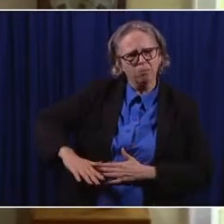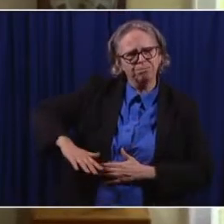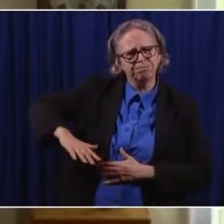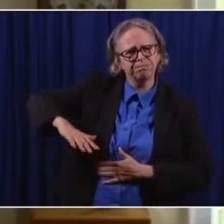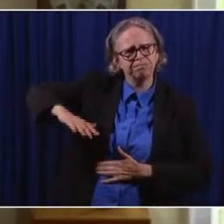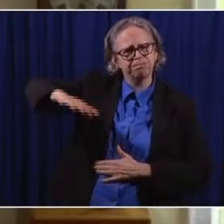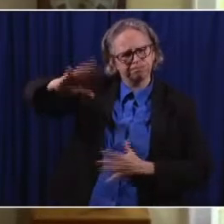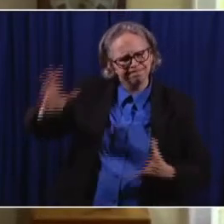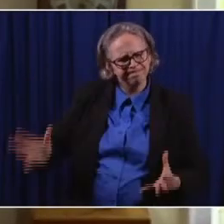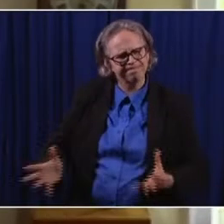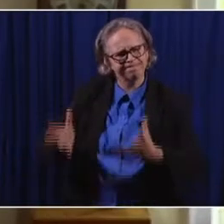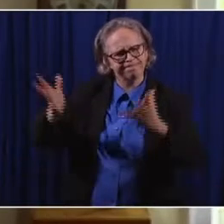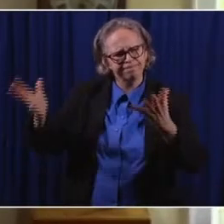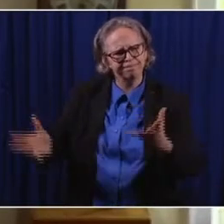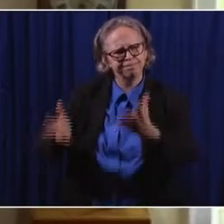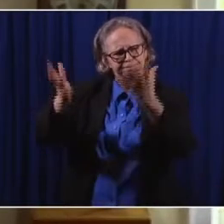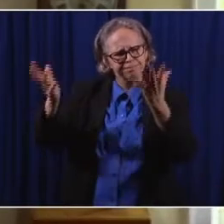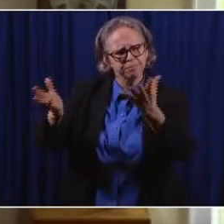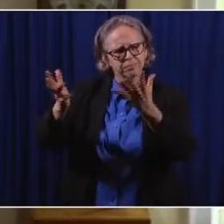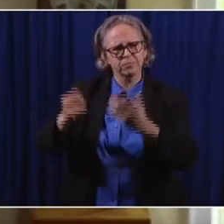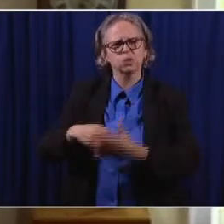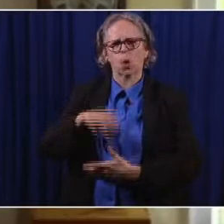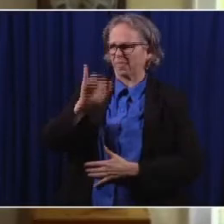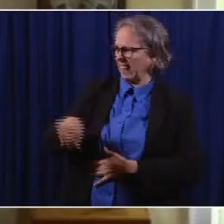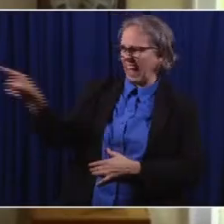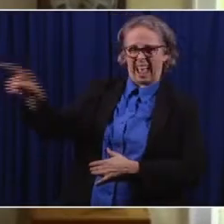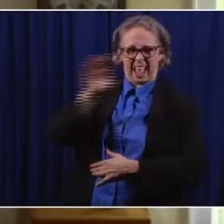some of these. And